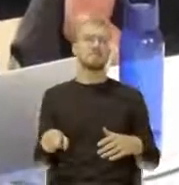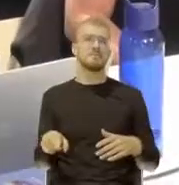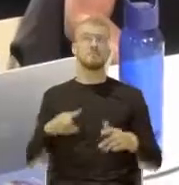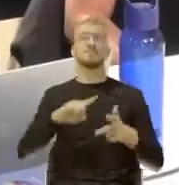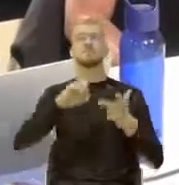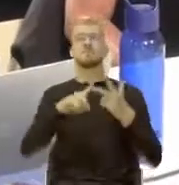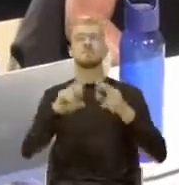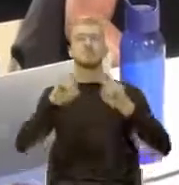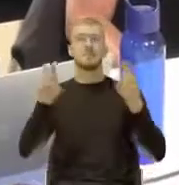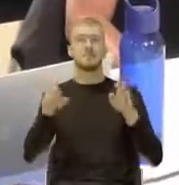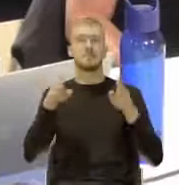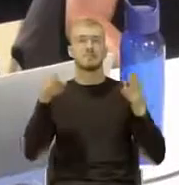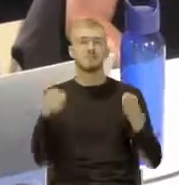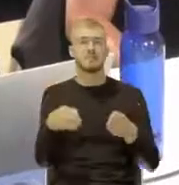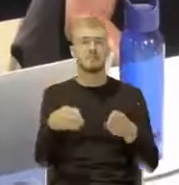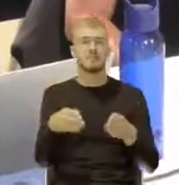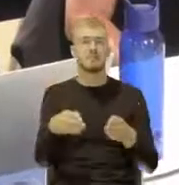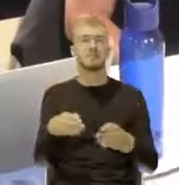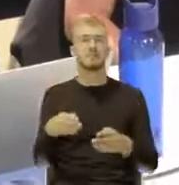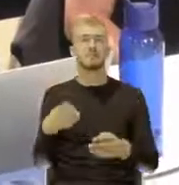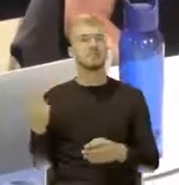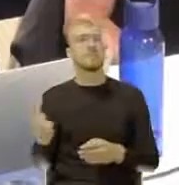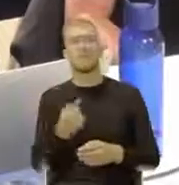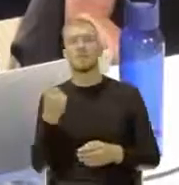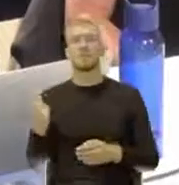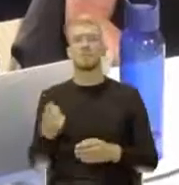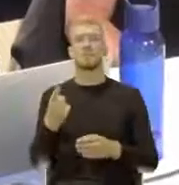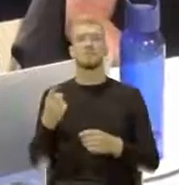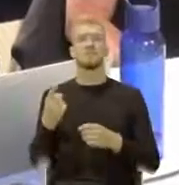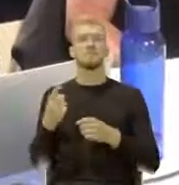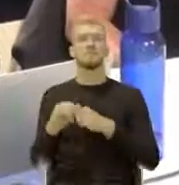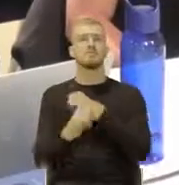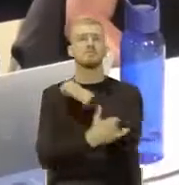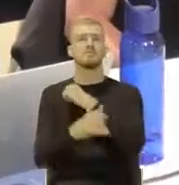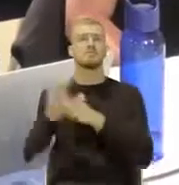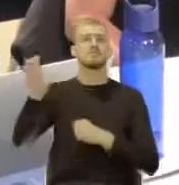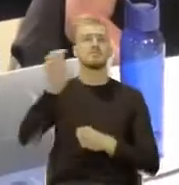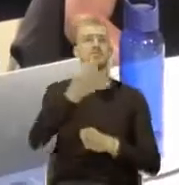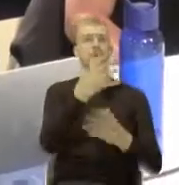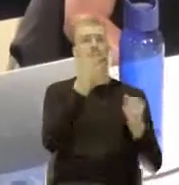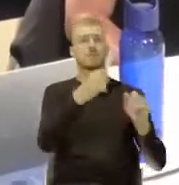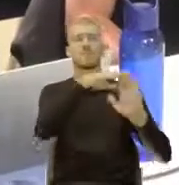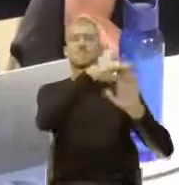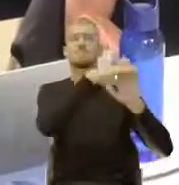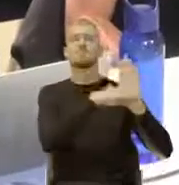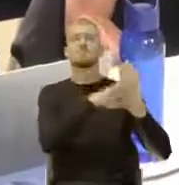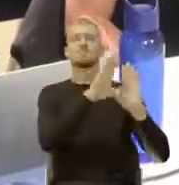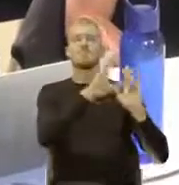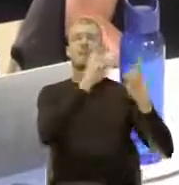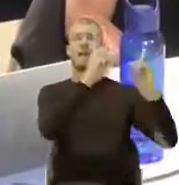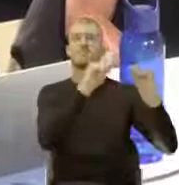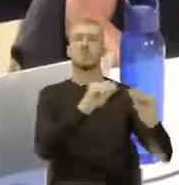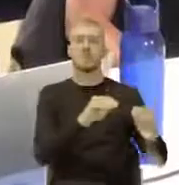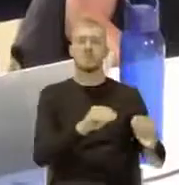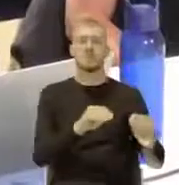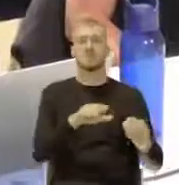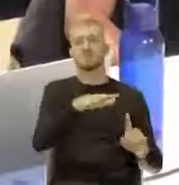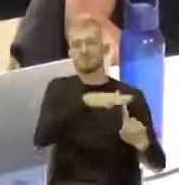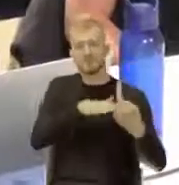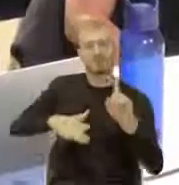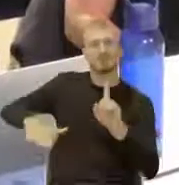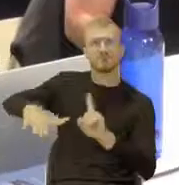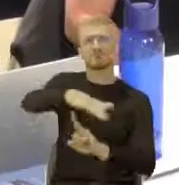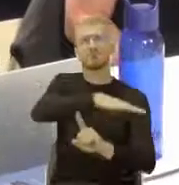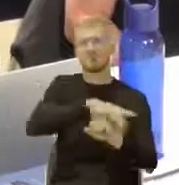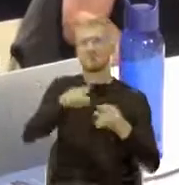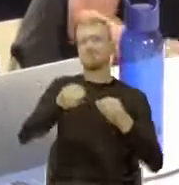and environmental conditions, and targeting that will drive that change. And finally, when donors invest, they can